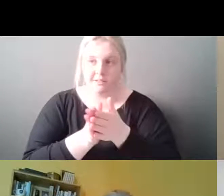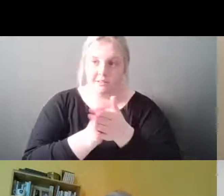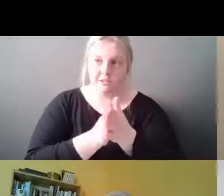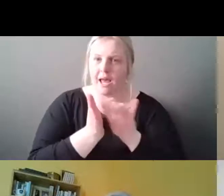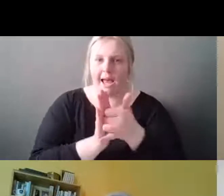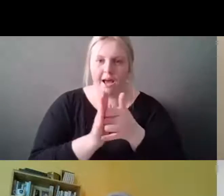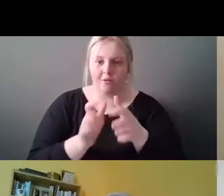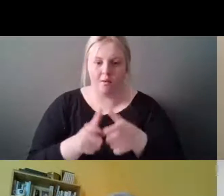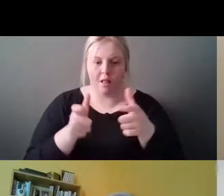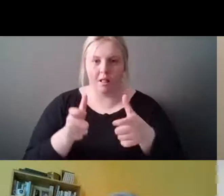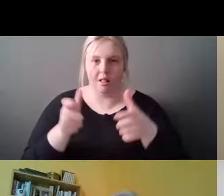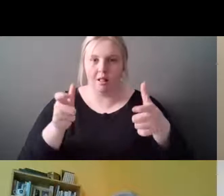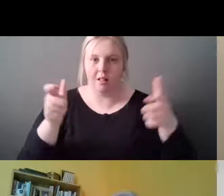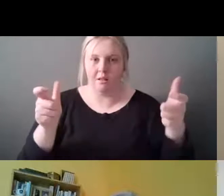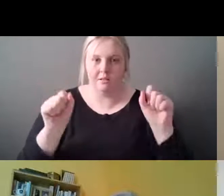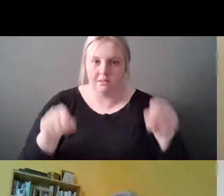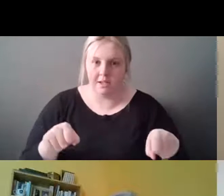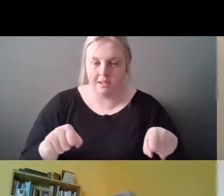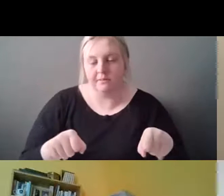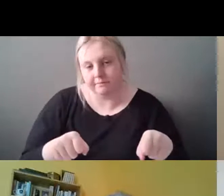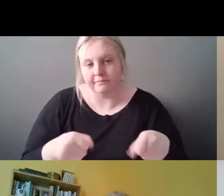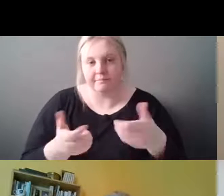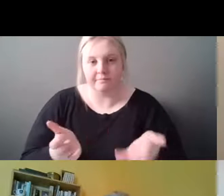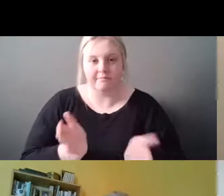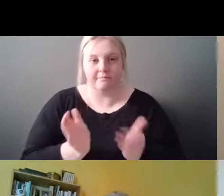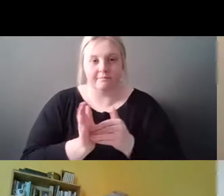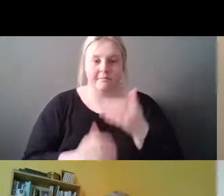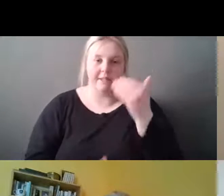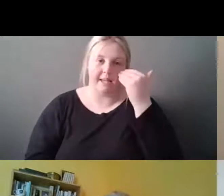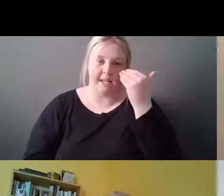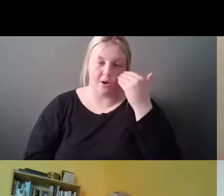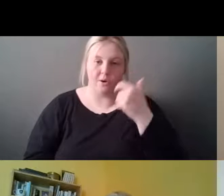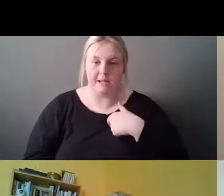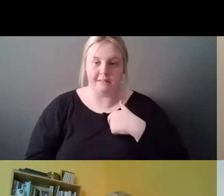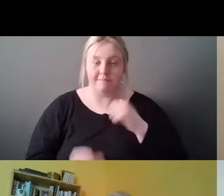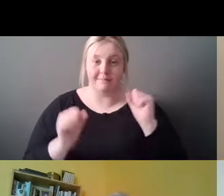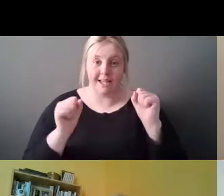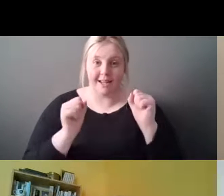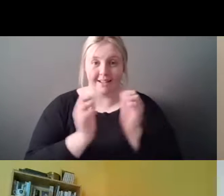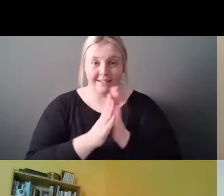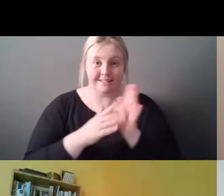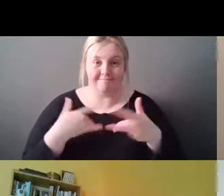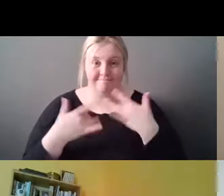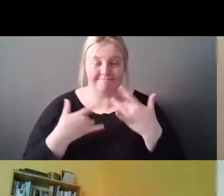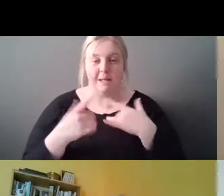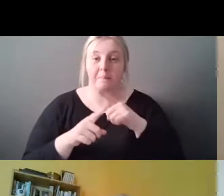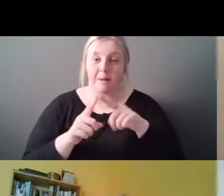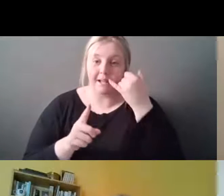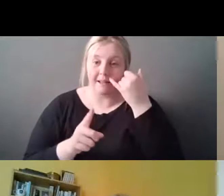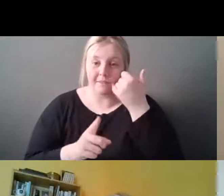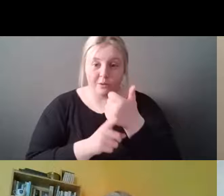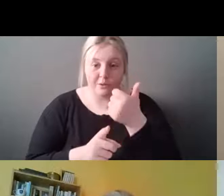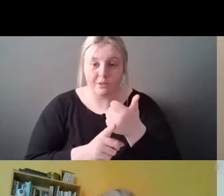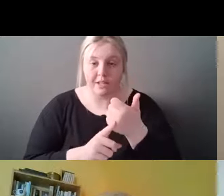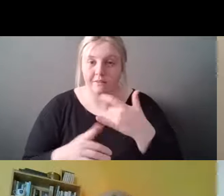grow. So again, I know I'm being the cheerleader, but if there are people out there,